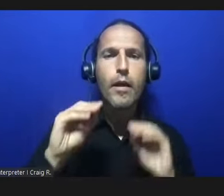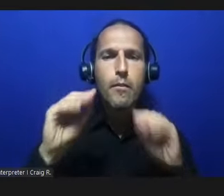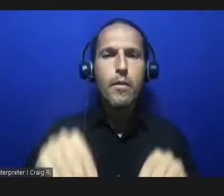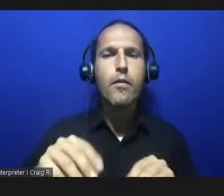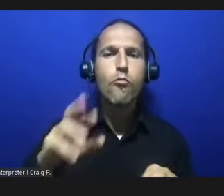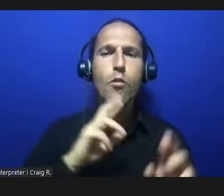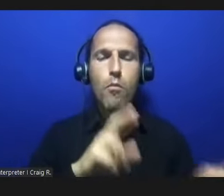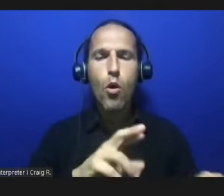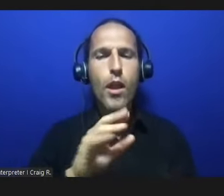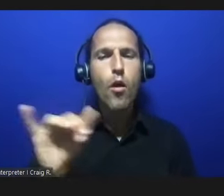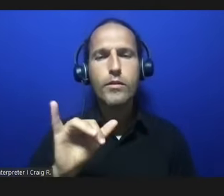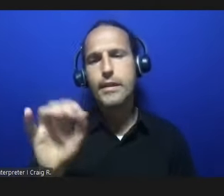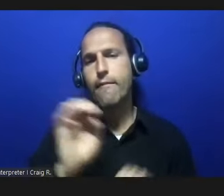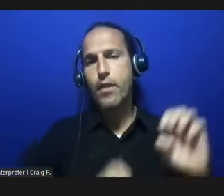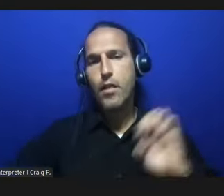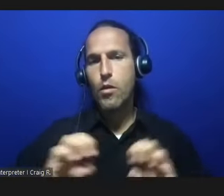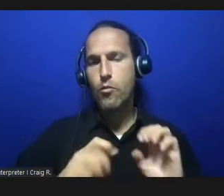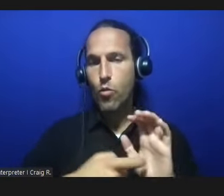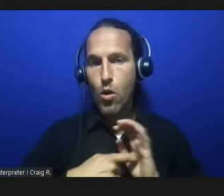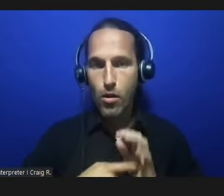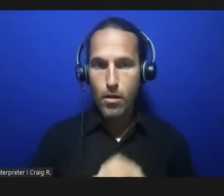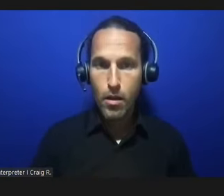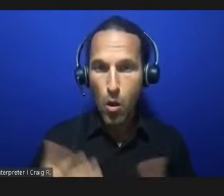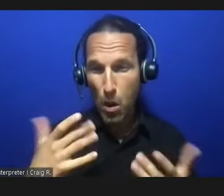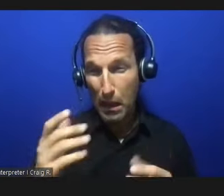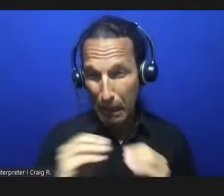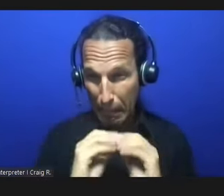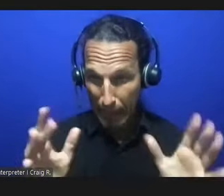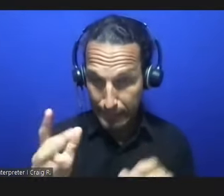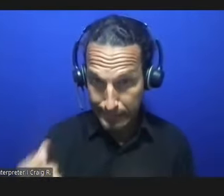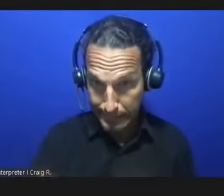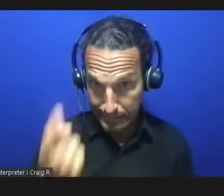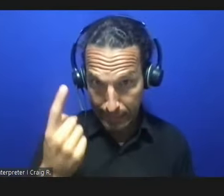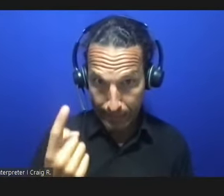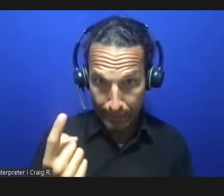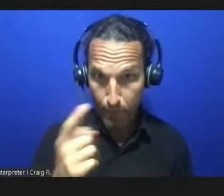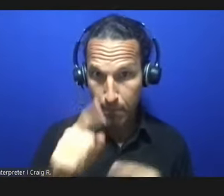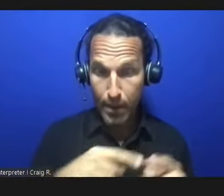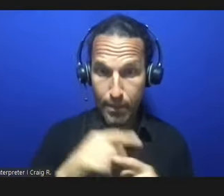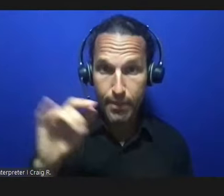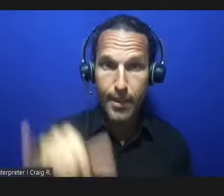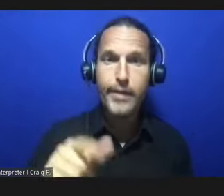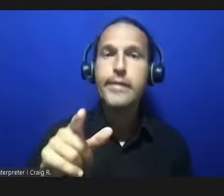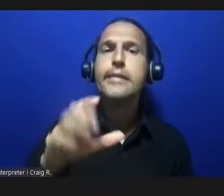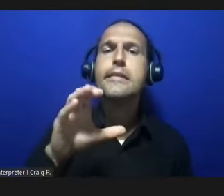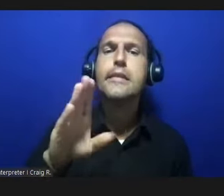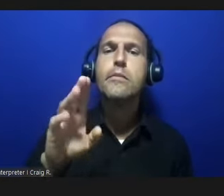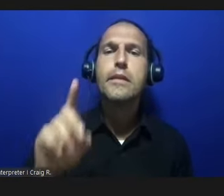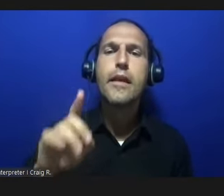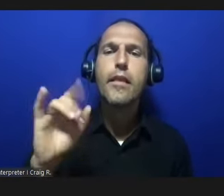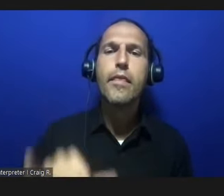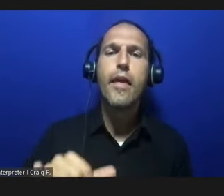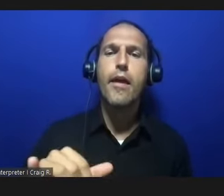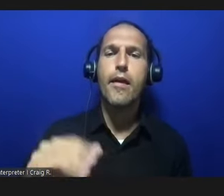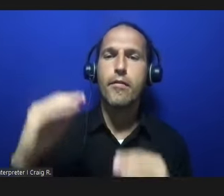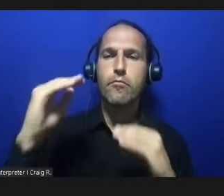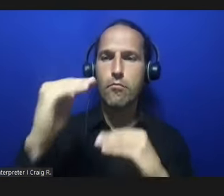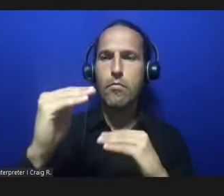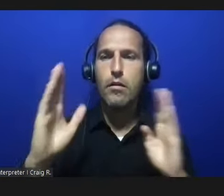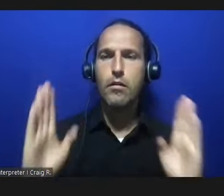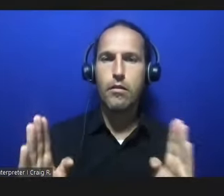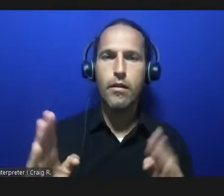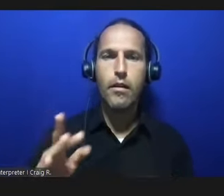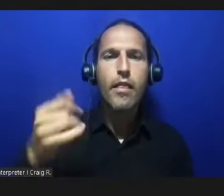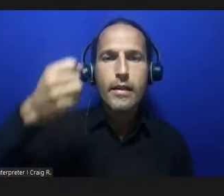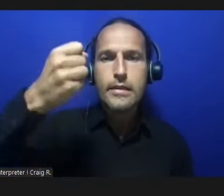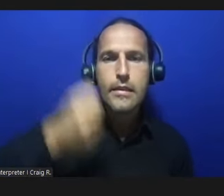requirements. Make sure everyone understands the area about which we're speaking. Central Business District Tolling Program boundary is south of